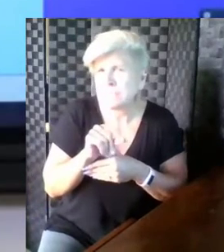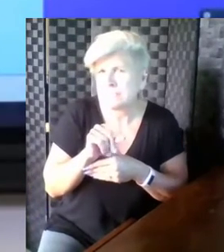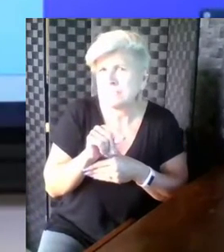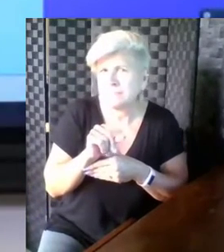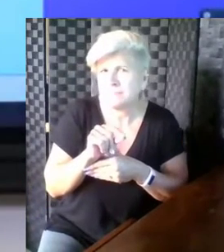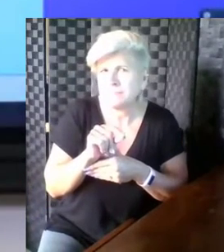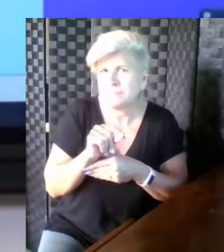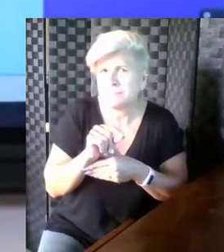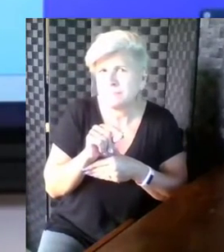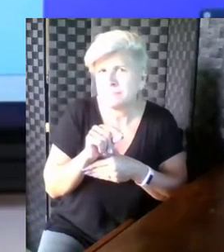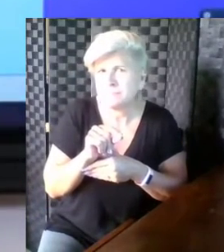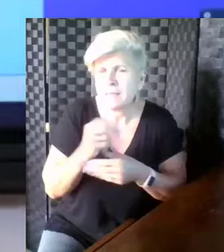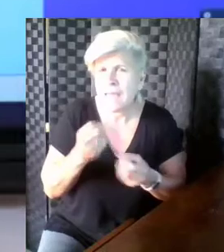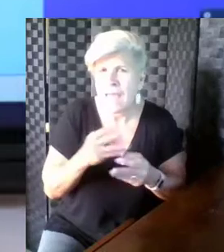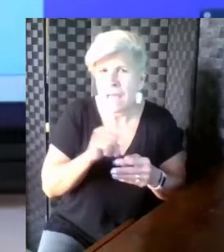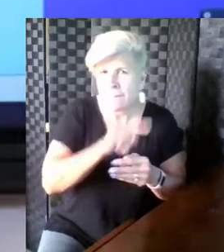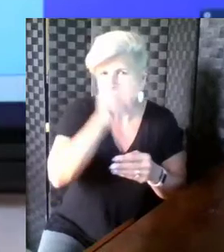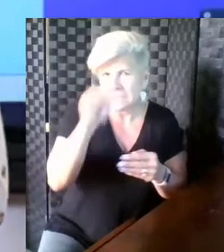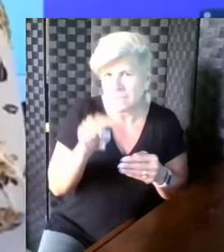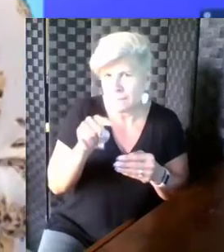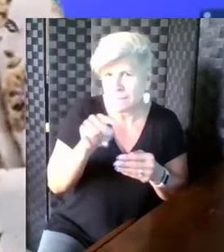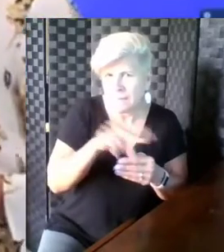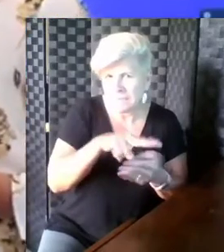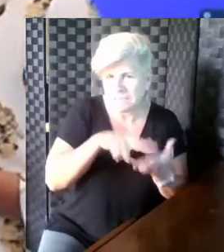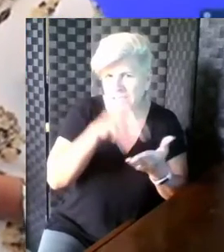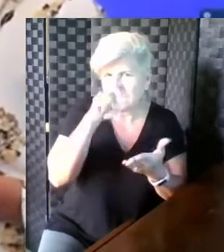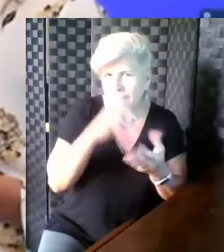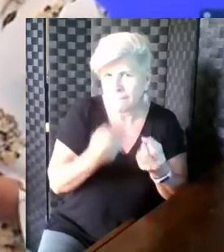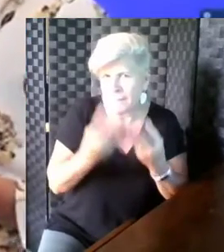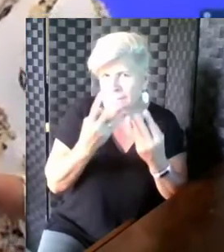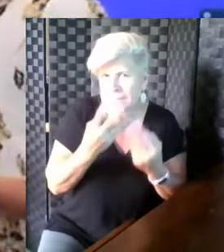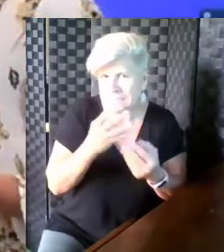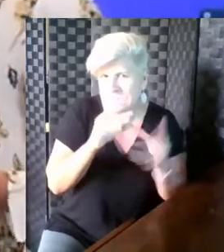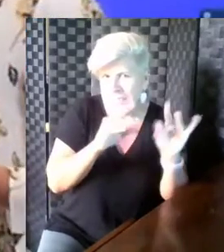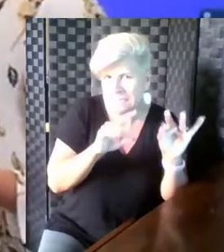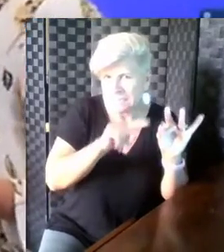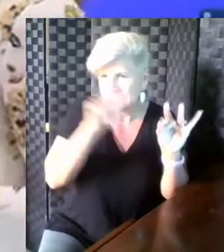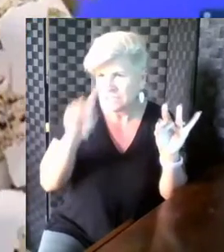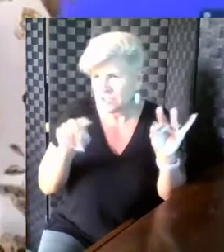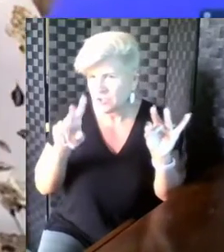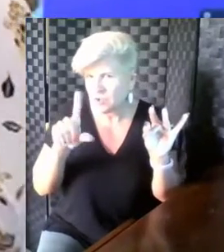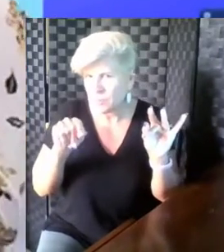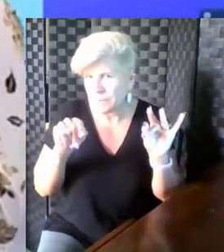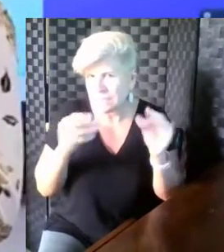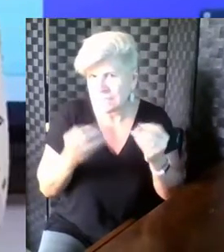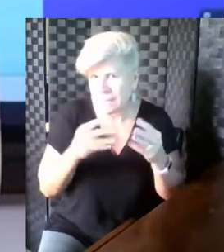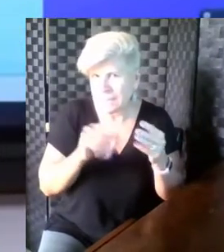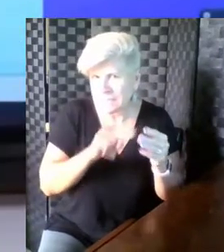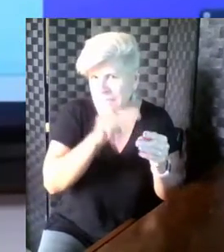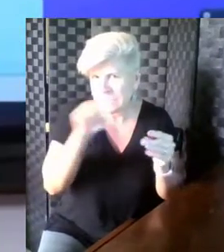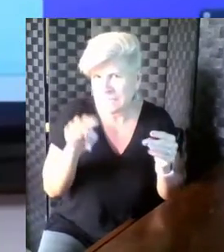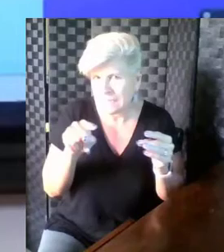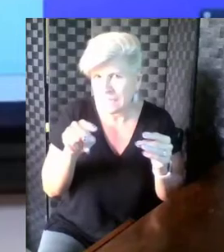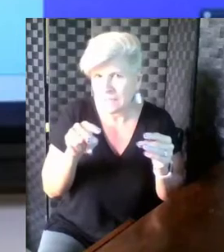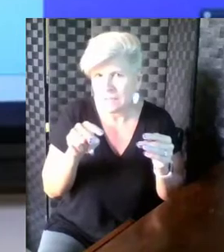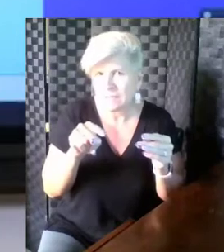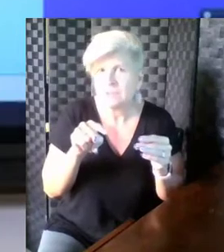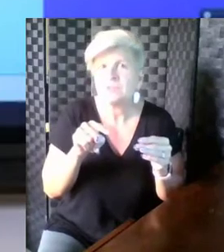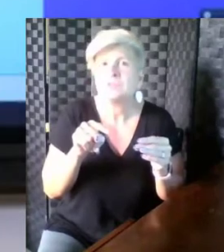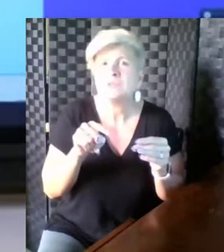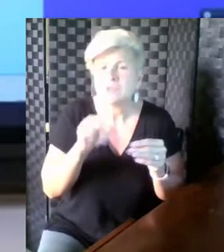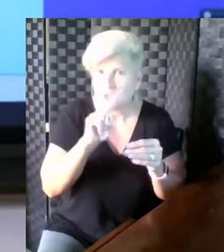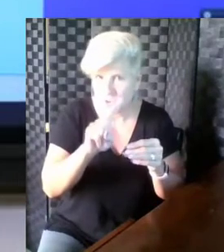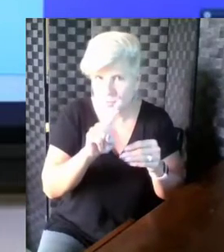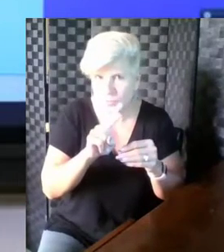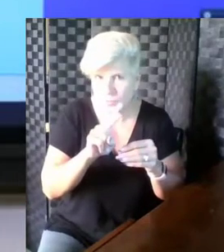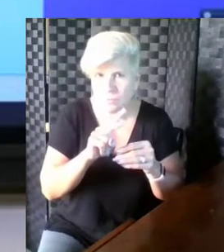20. How many did I have to hop to go from 18 to 20? How many spaces are between there? That's right,